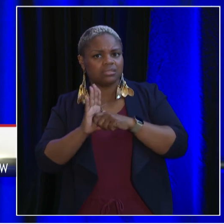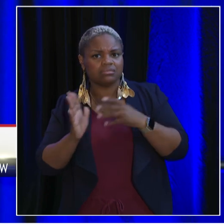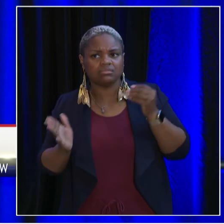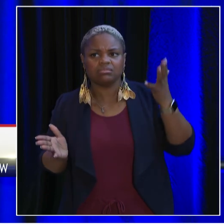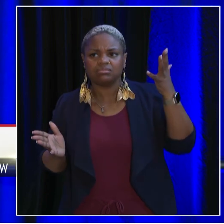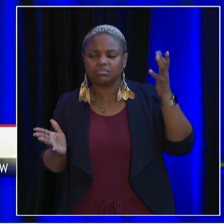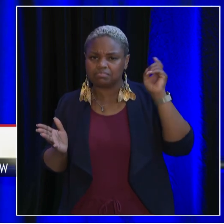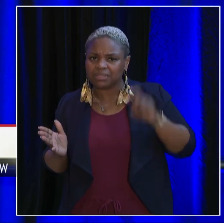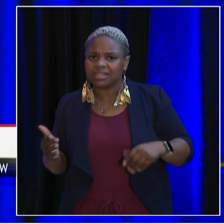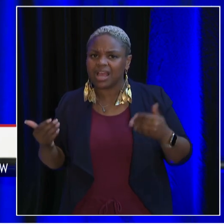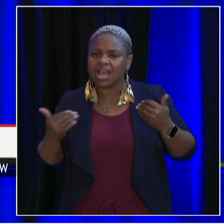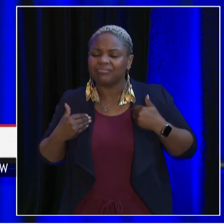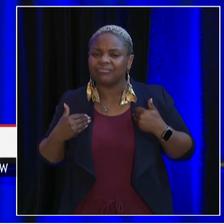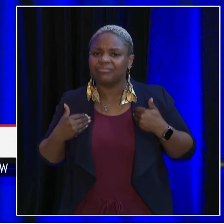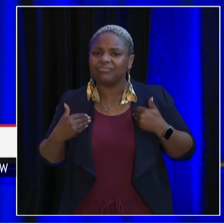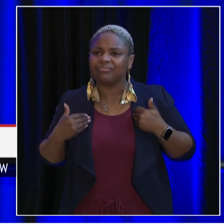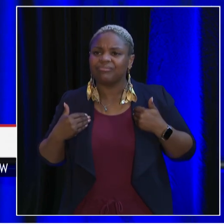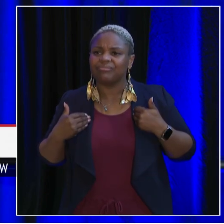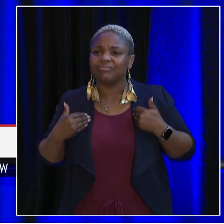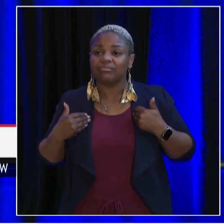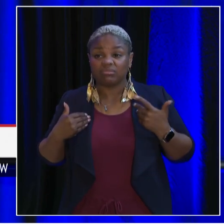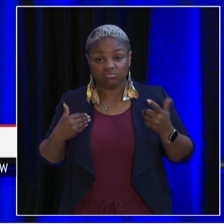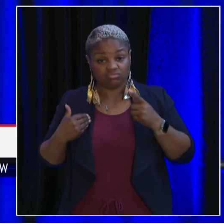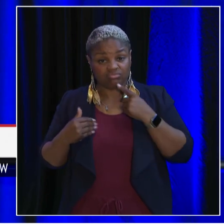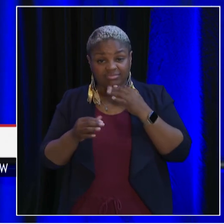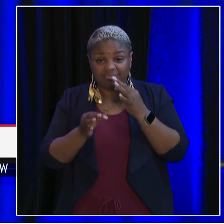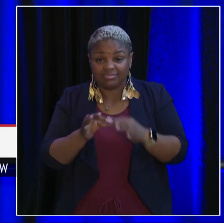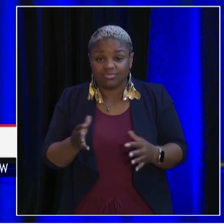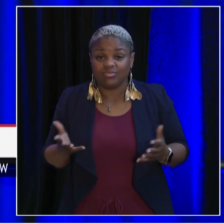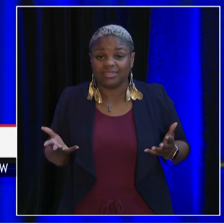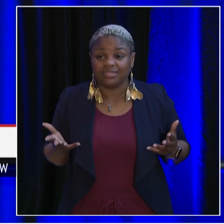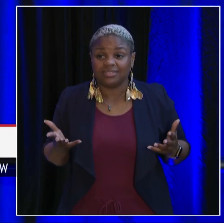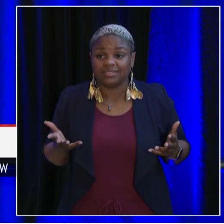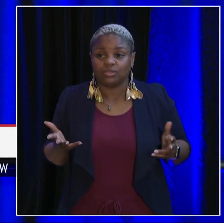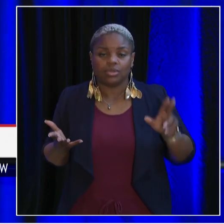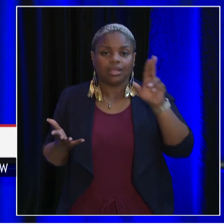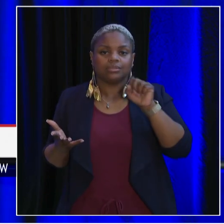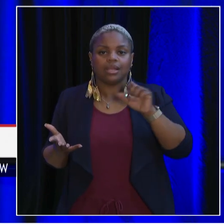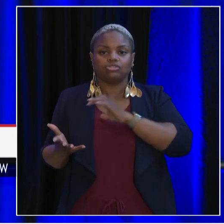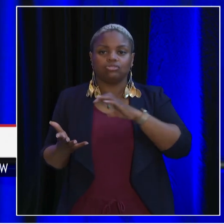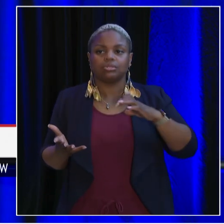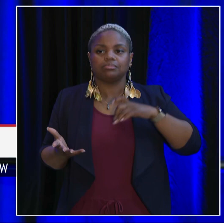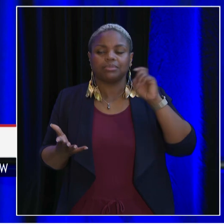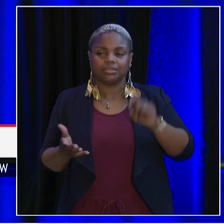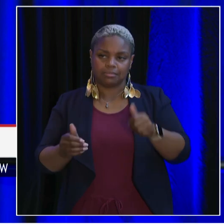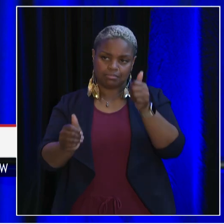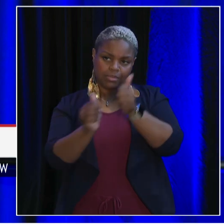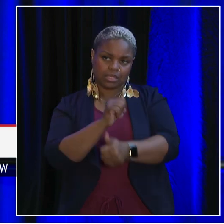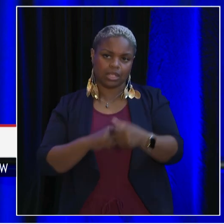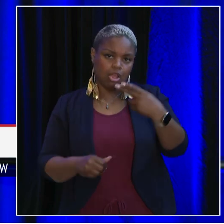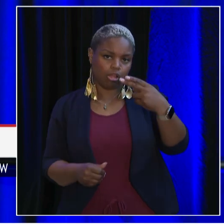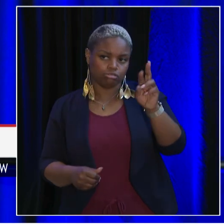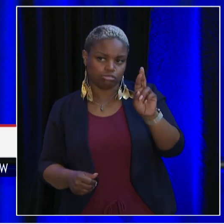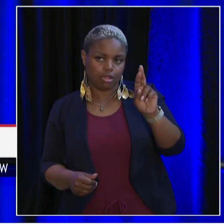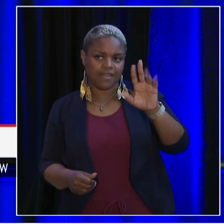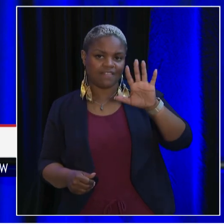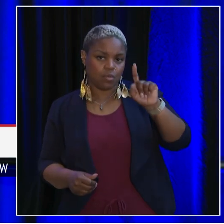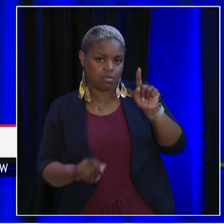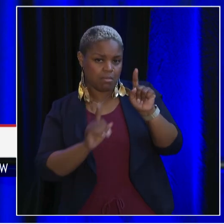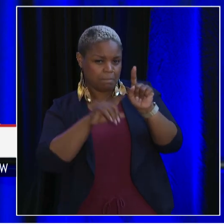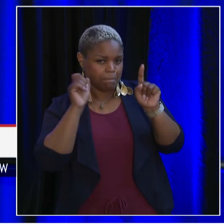nation. Very simply, Congress must pass H.R. 51, the DC Admissions